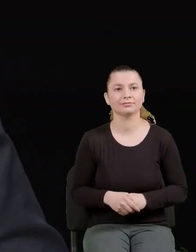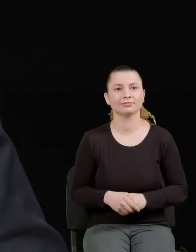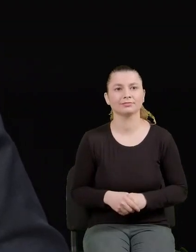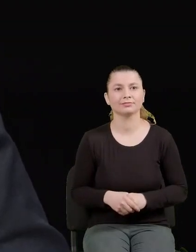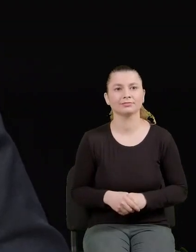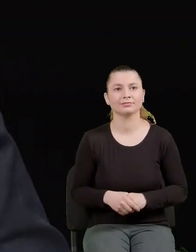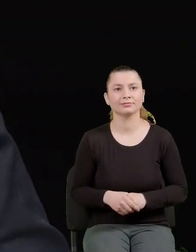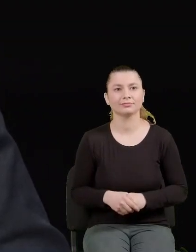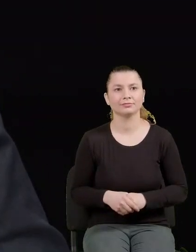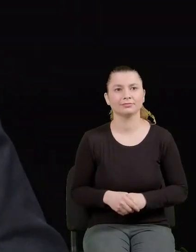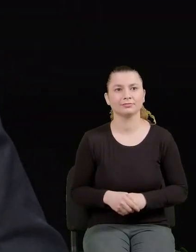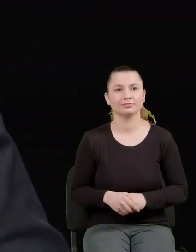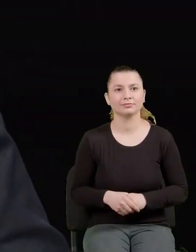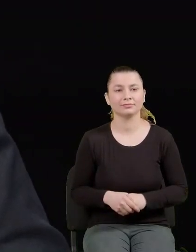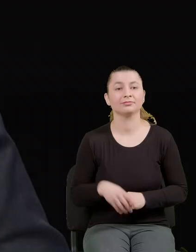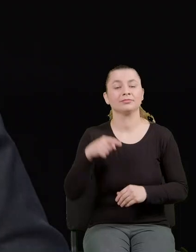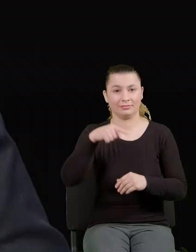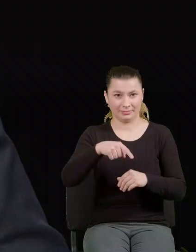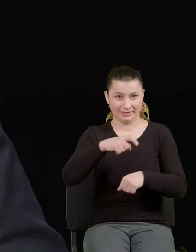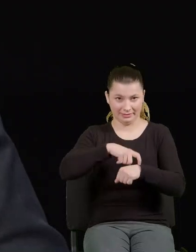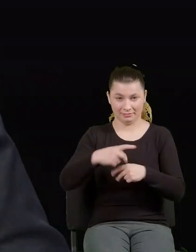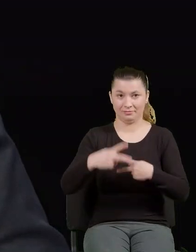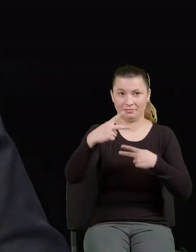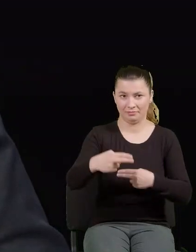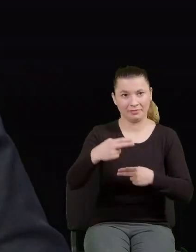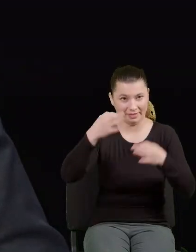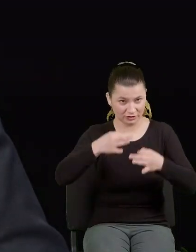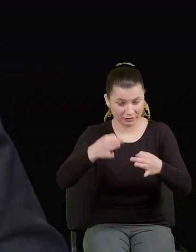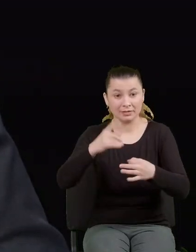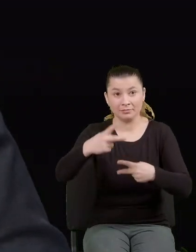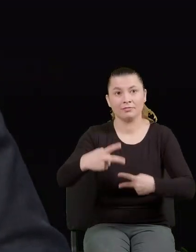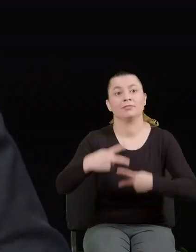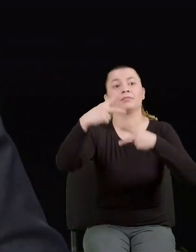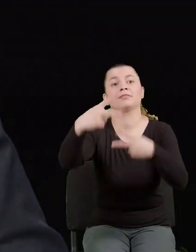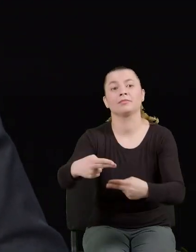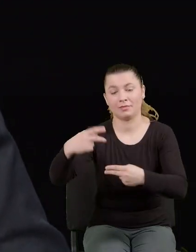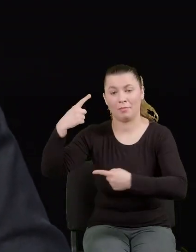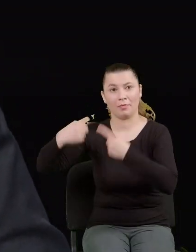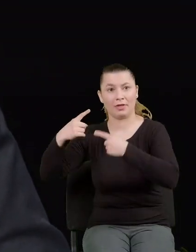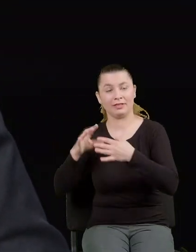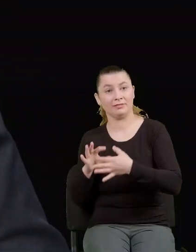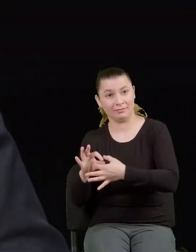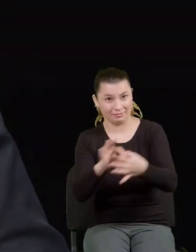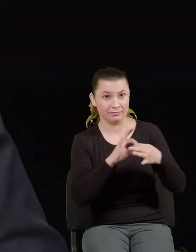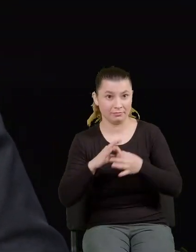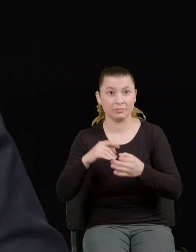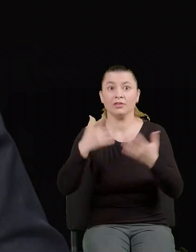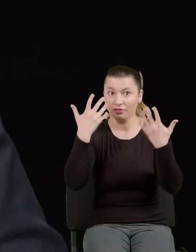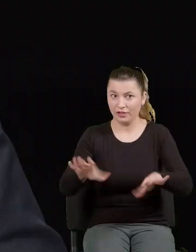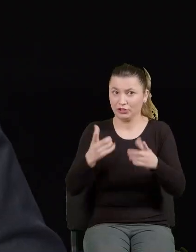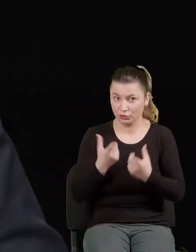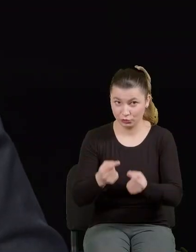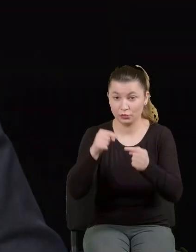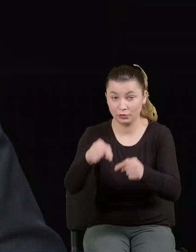it's very good that you referred to the terminology of the financial perspectives. Indeed,